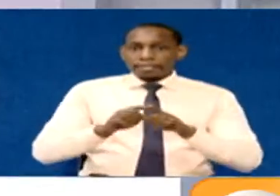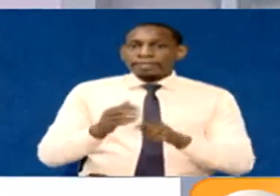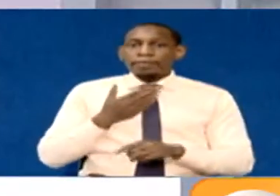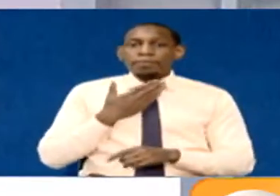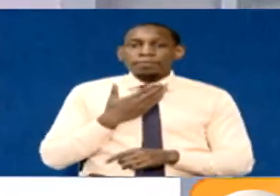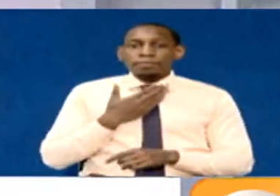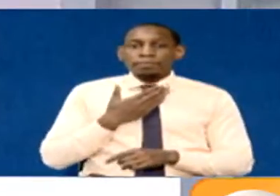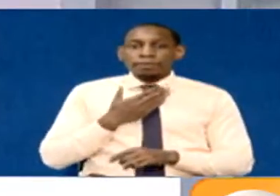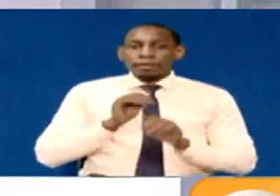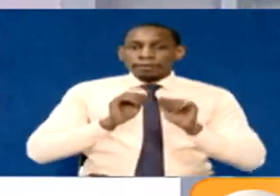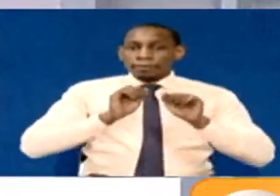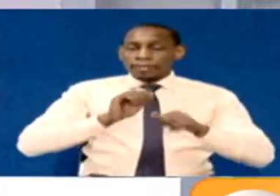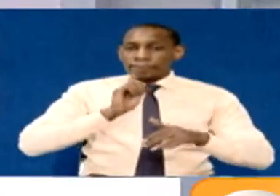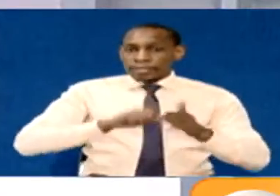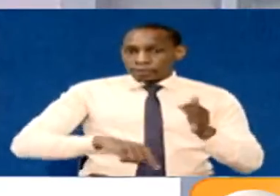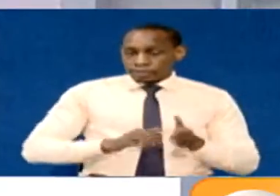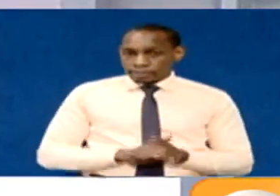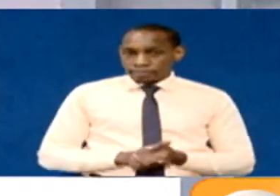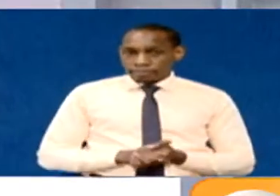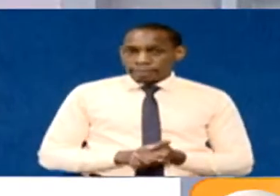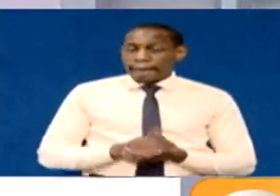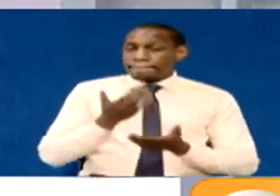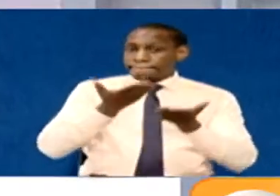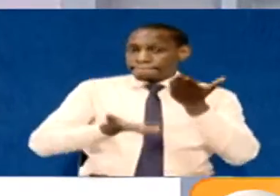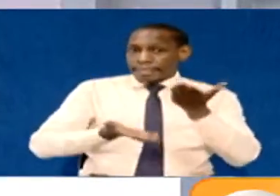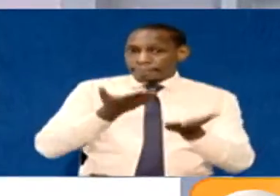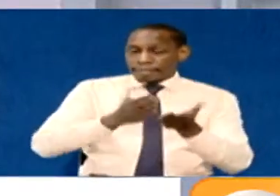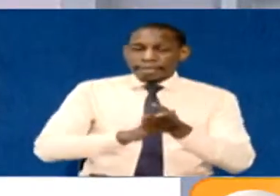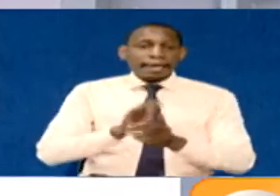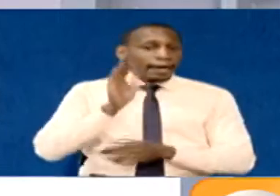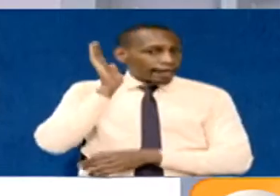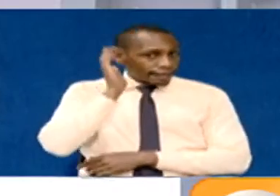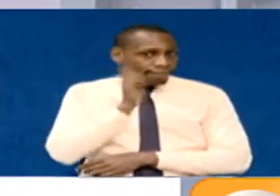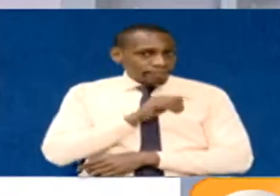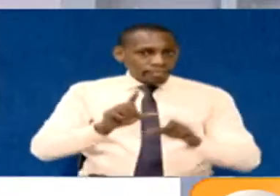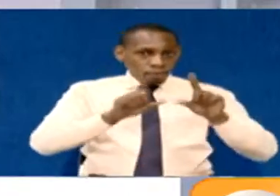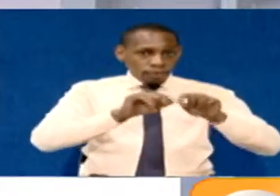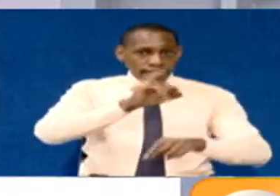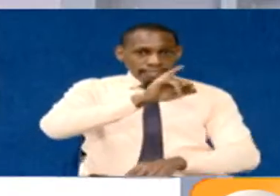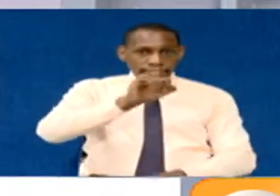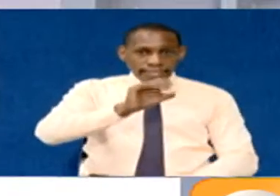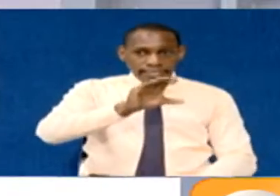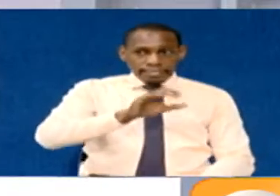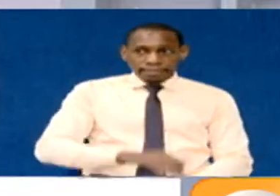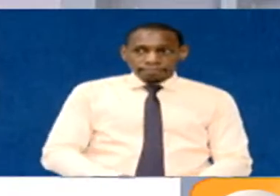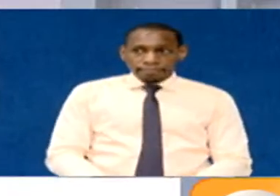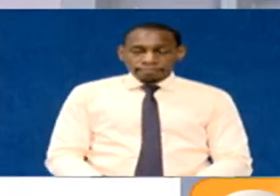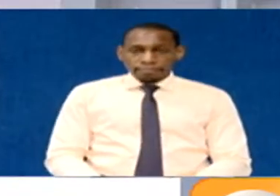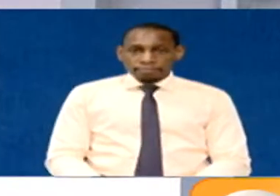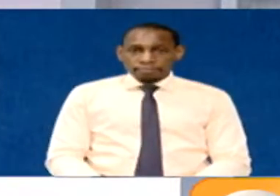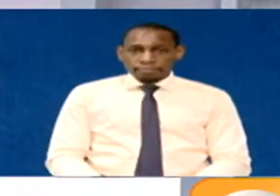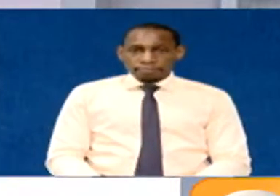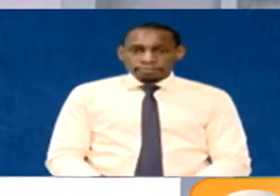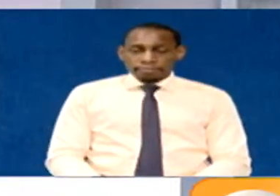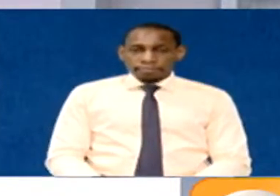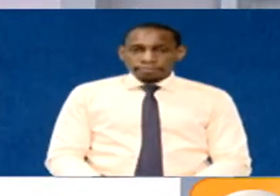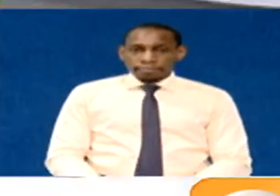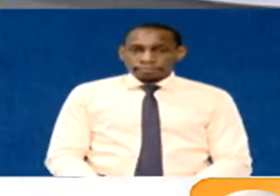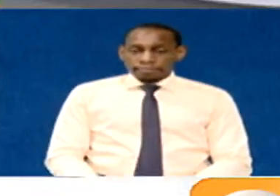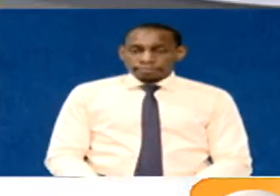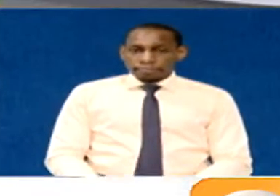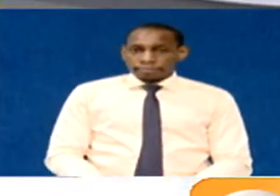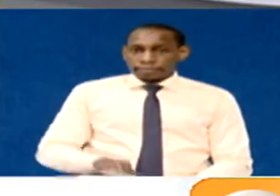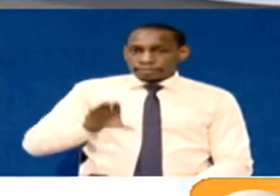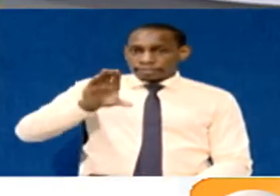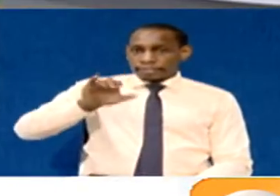say that in some ways, I think perhaps we have heard from the JSC. The Chief Justice